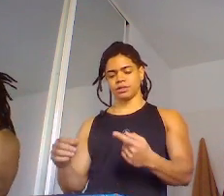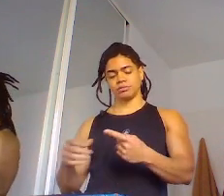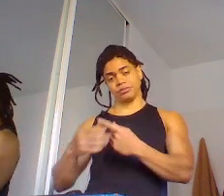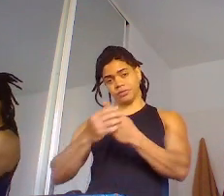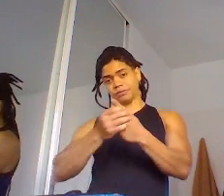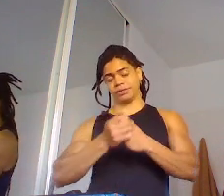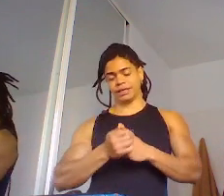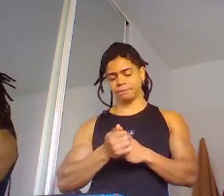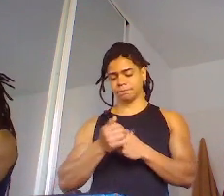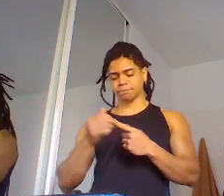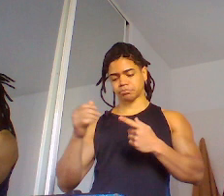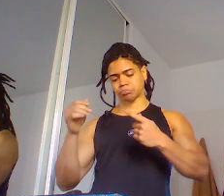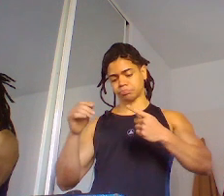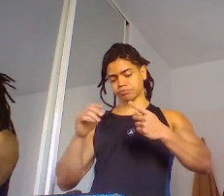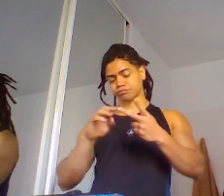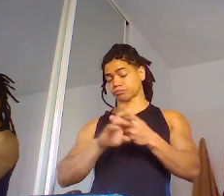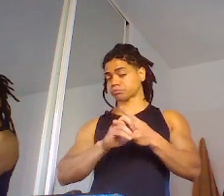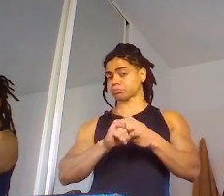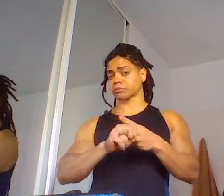country. You have that.